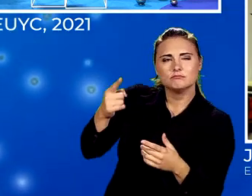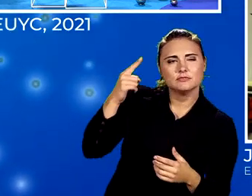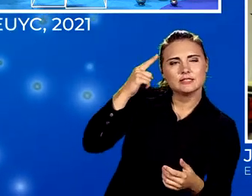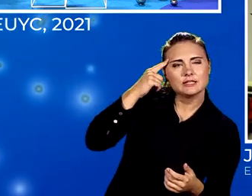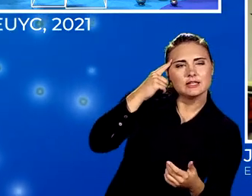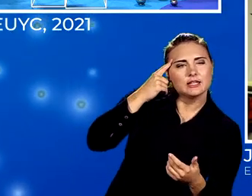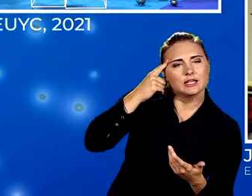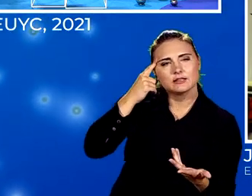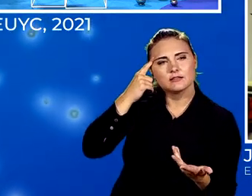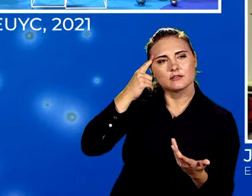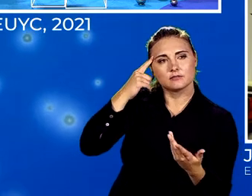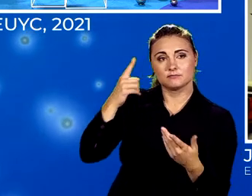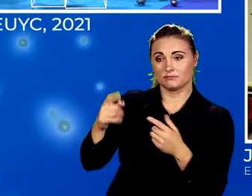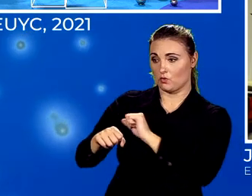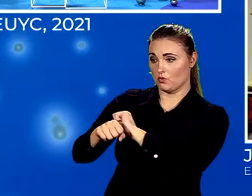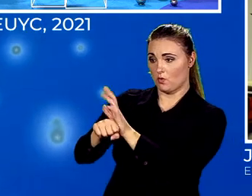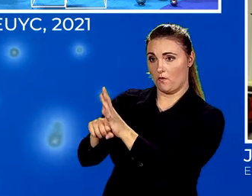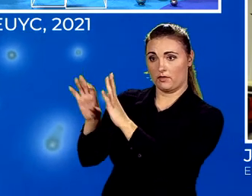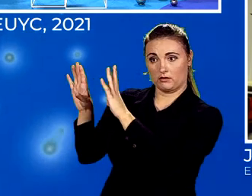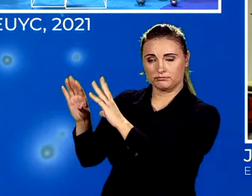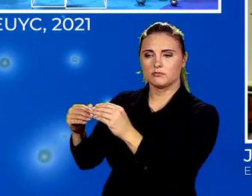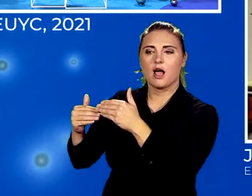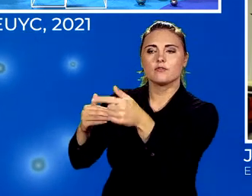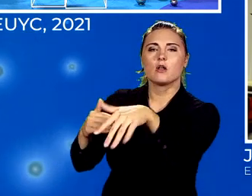in the recovery process of the European Union?